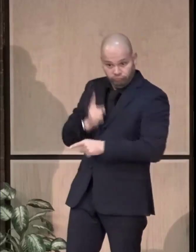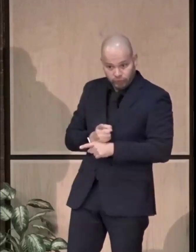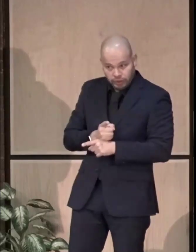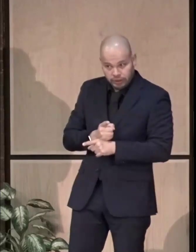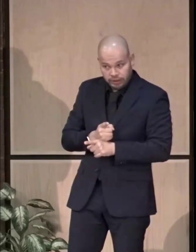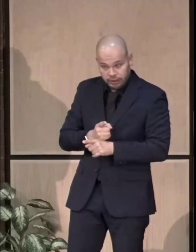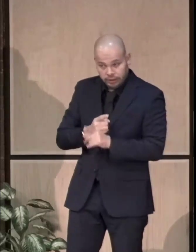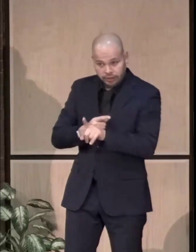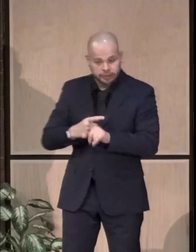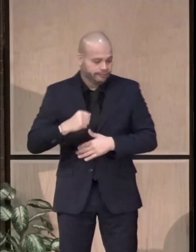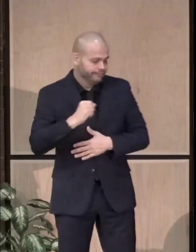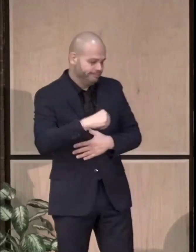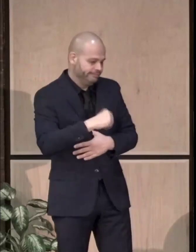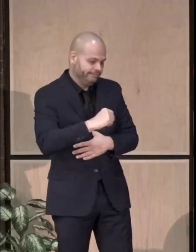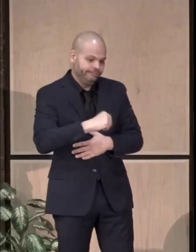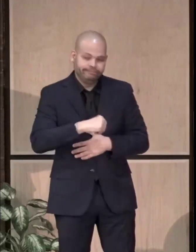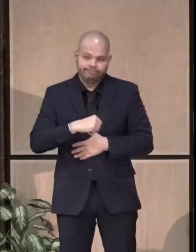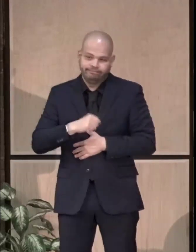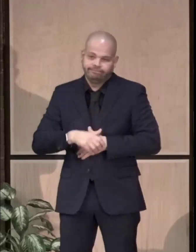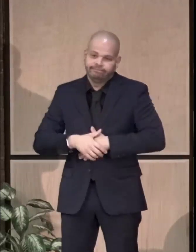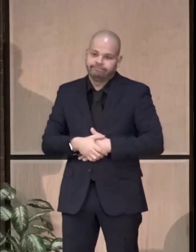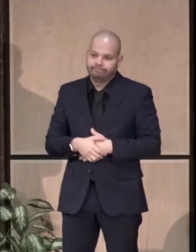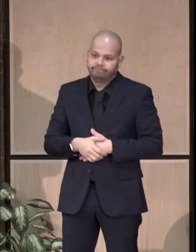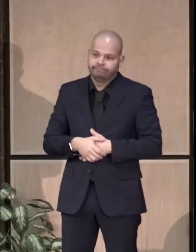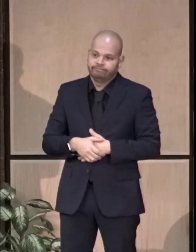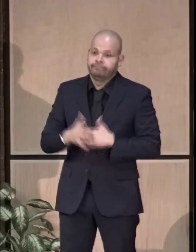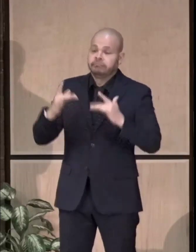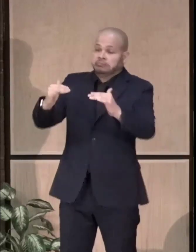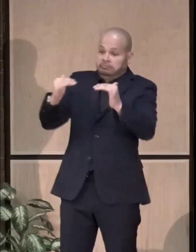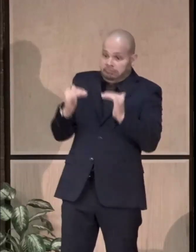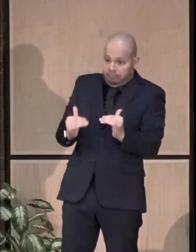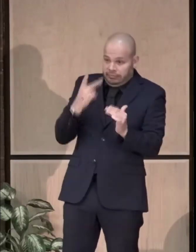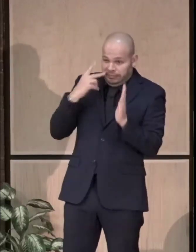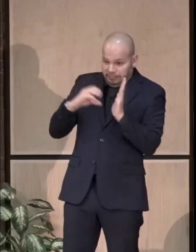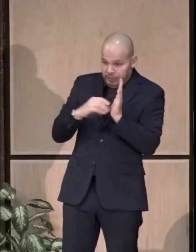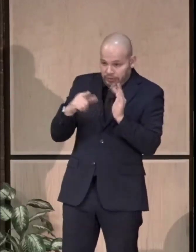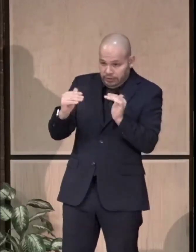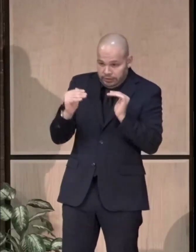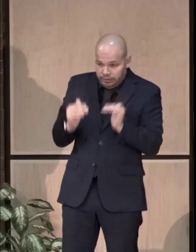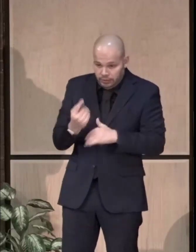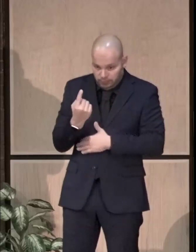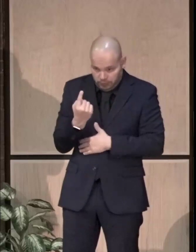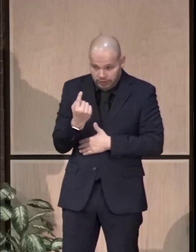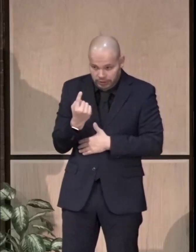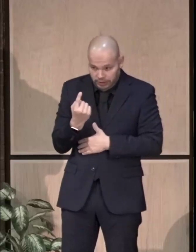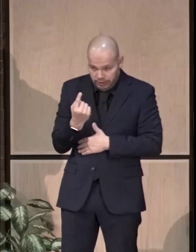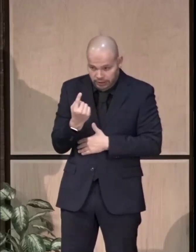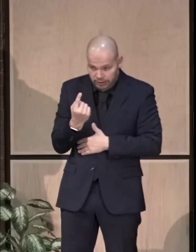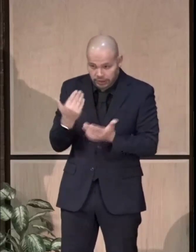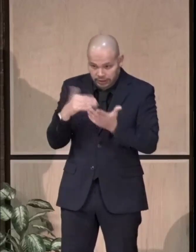Yes, sir. And then in the next section, paragraph 1, you are ordered, and this is to